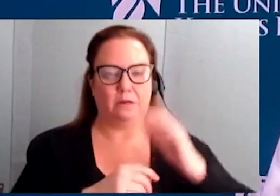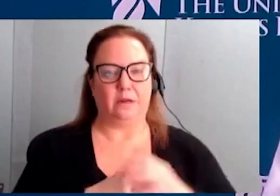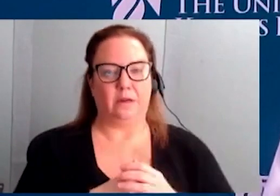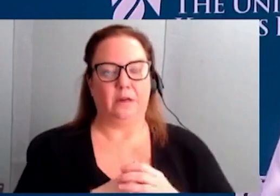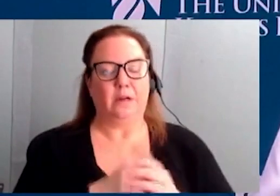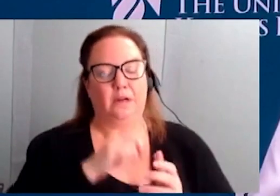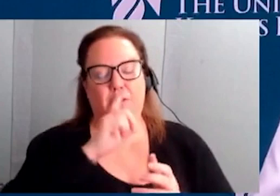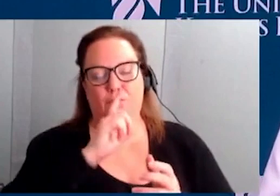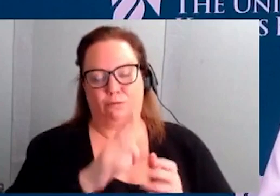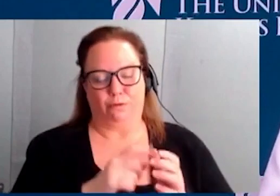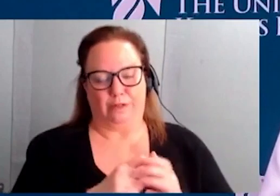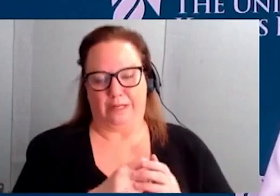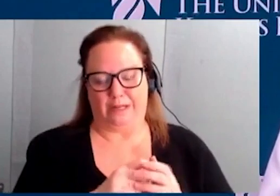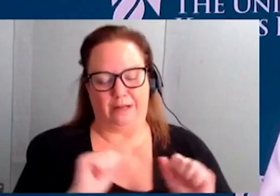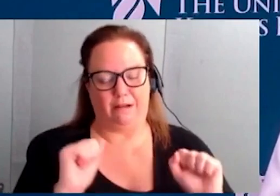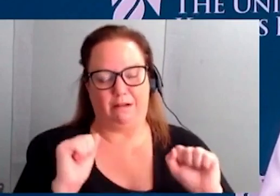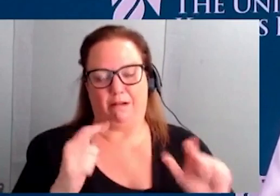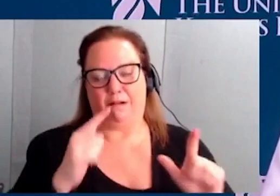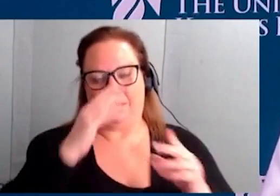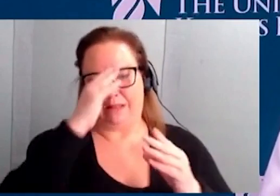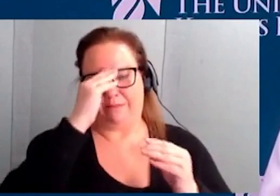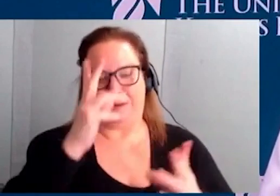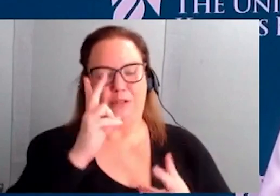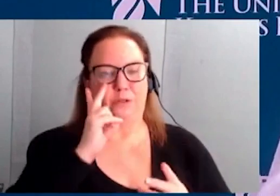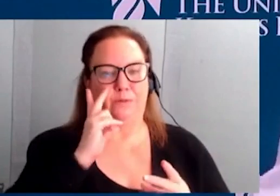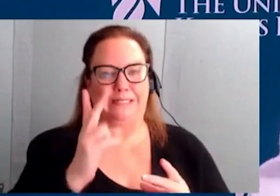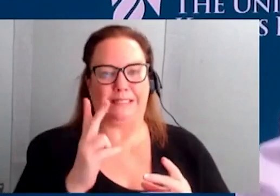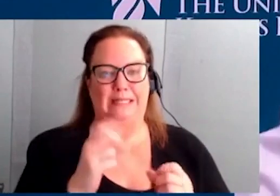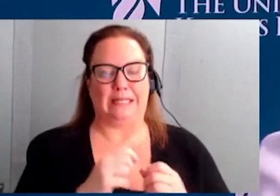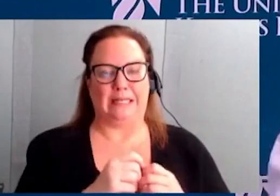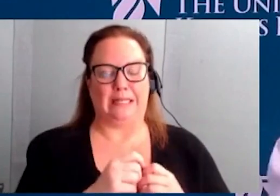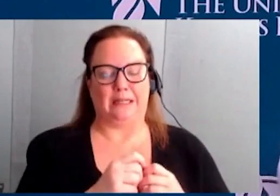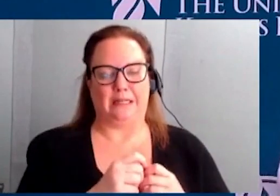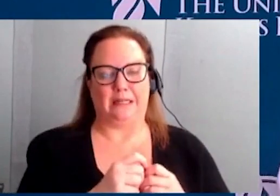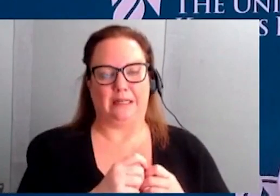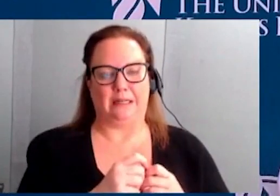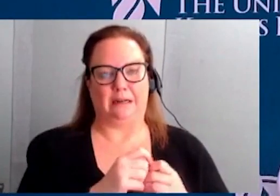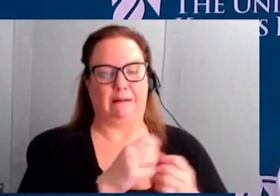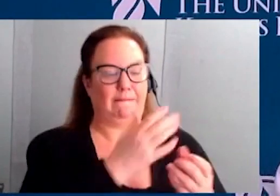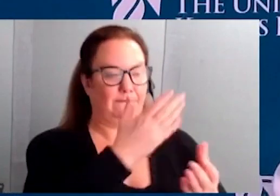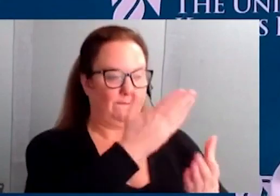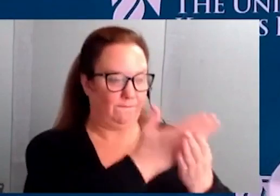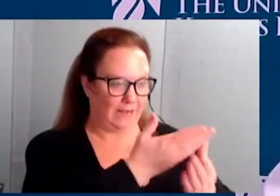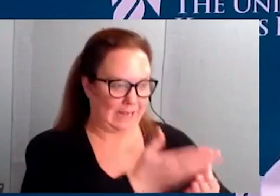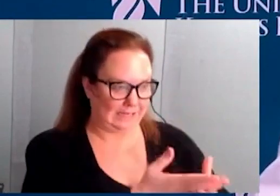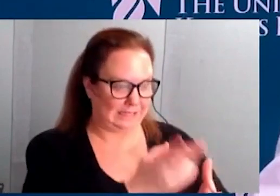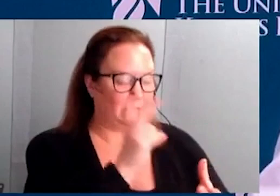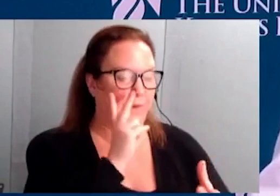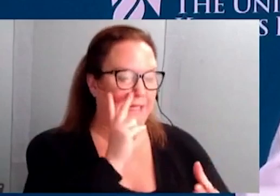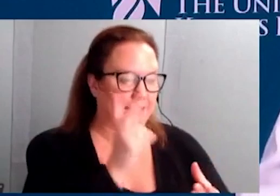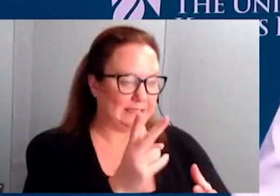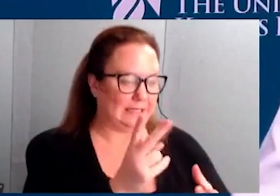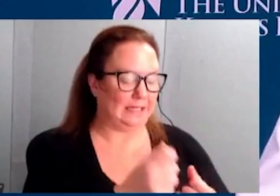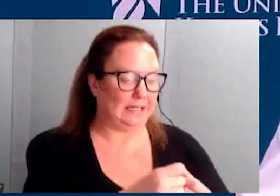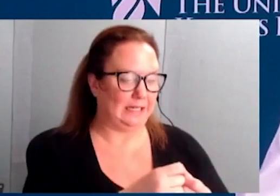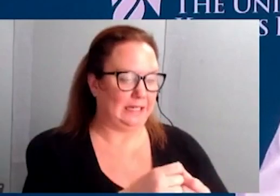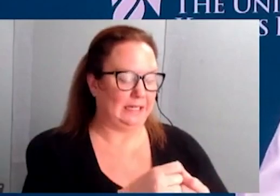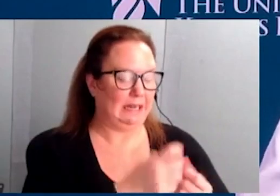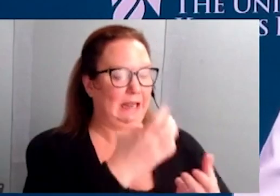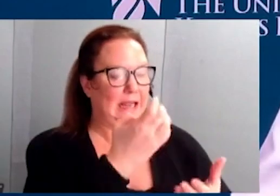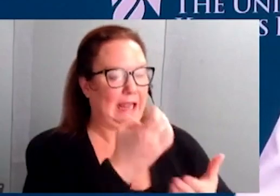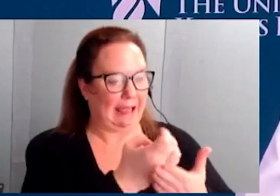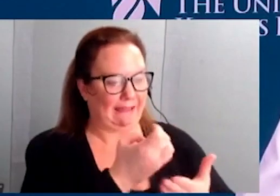Truly, all of the information that we're seeing, so facts that we have that are